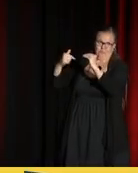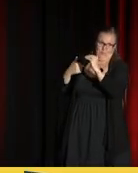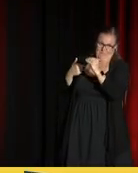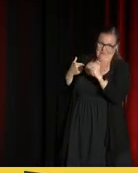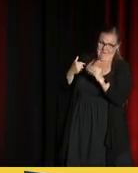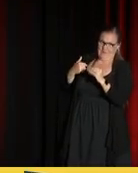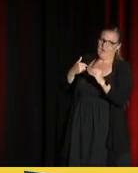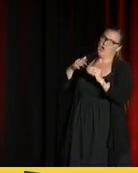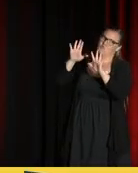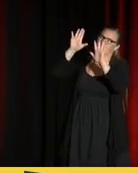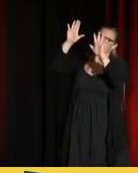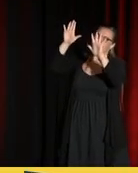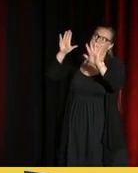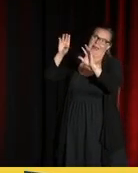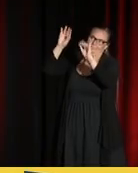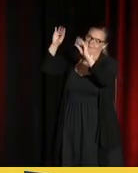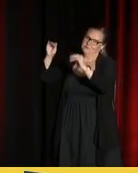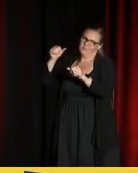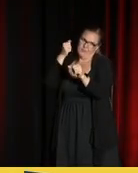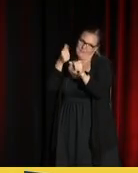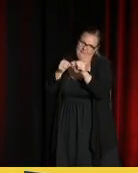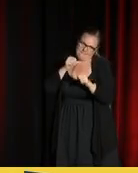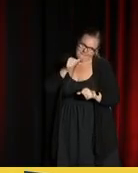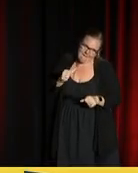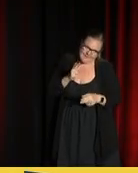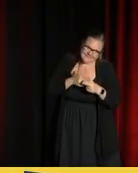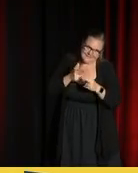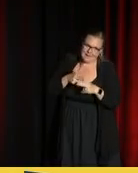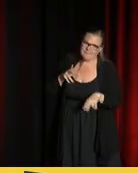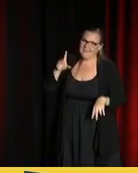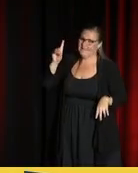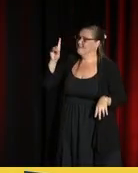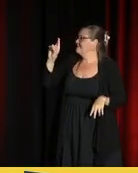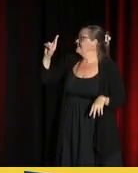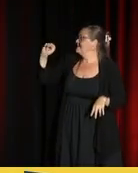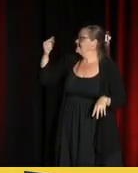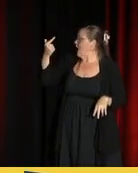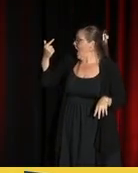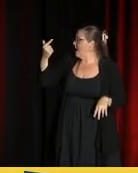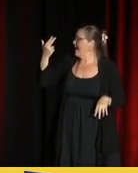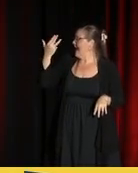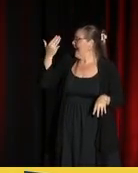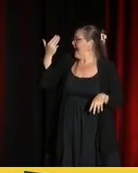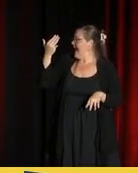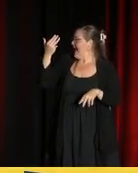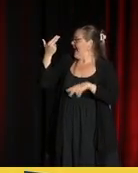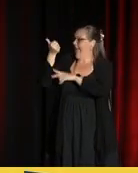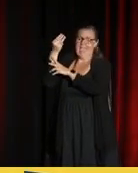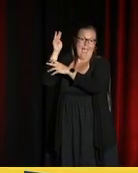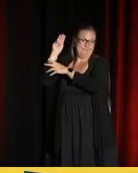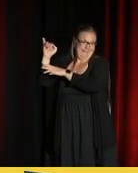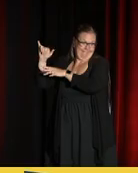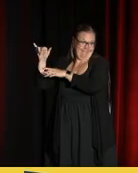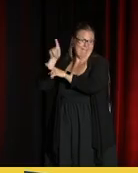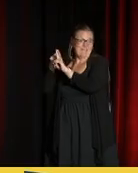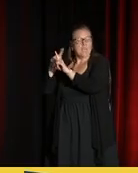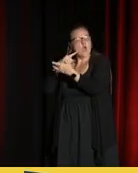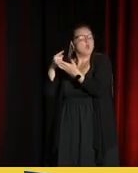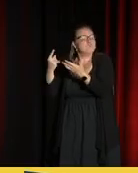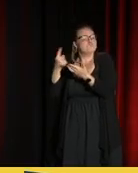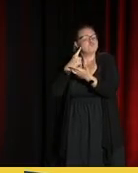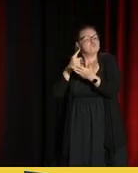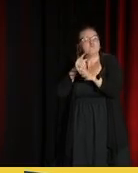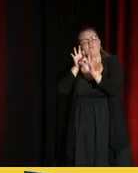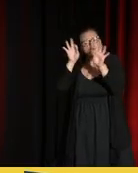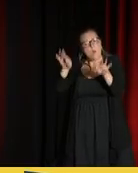magician. You guys will not remember this guy. His name was Doug Henning. Doug had a very special formula for learning a new magic